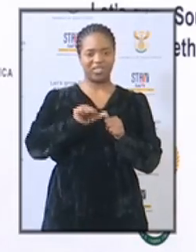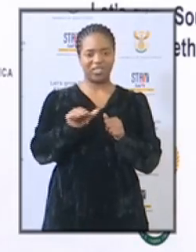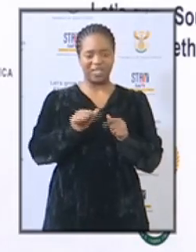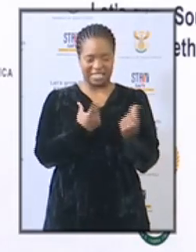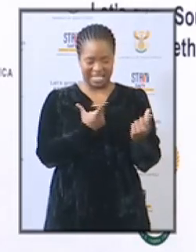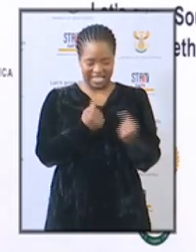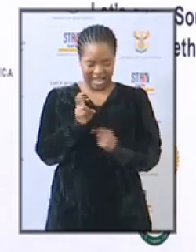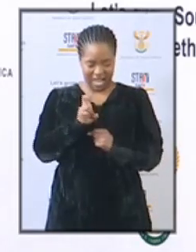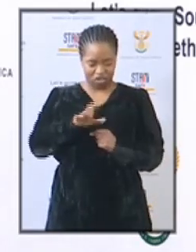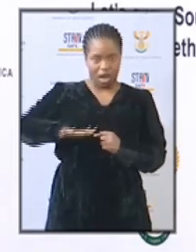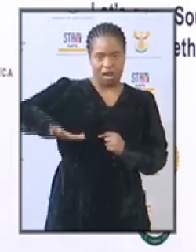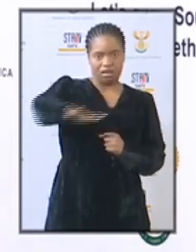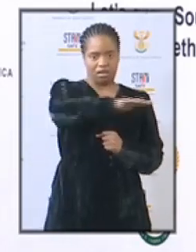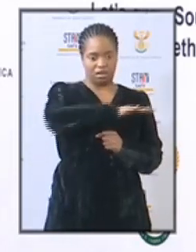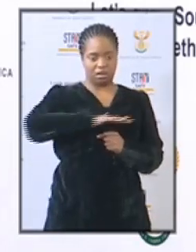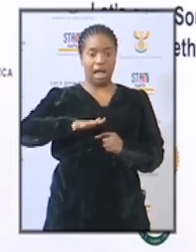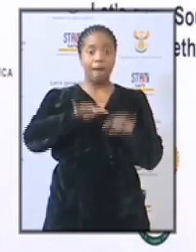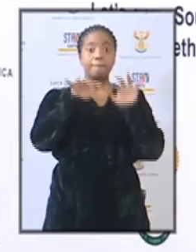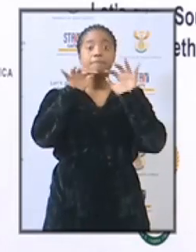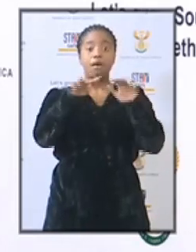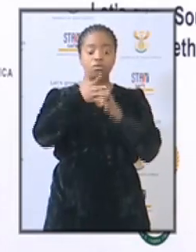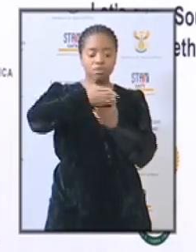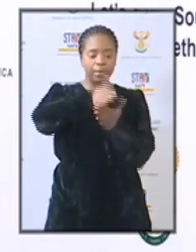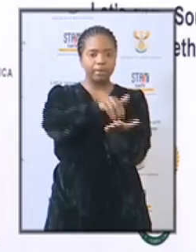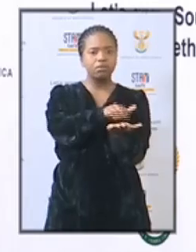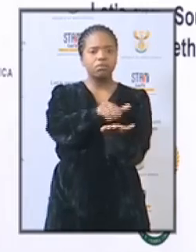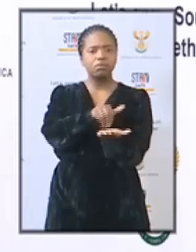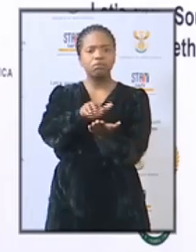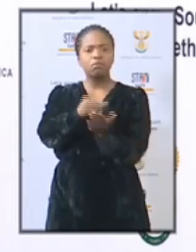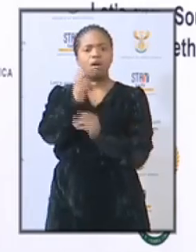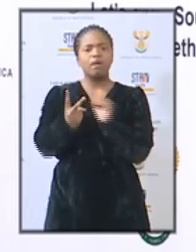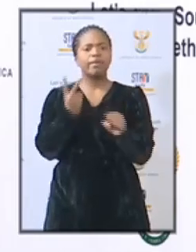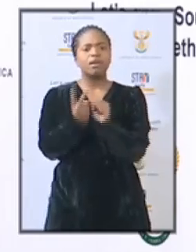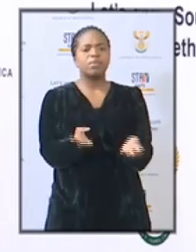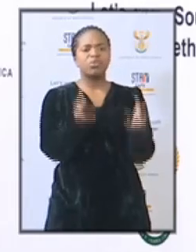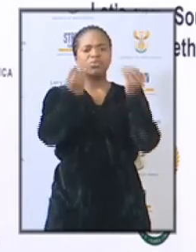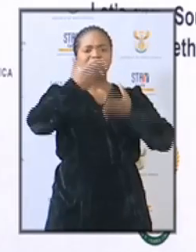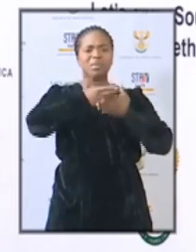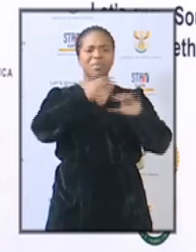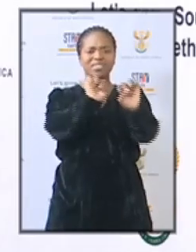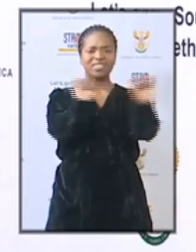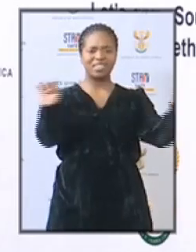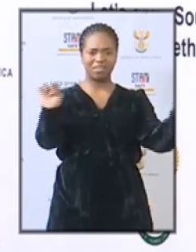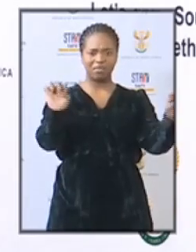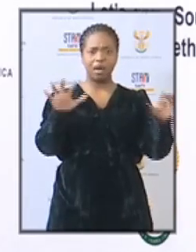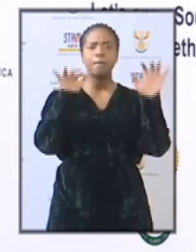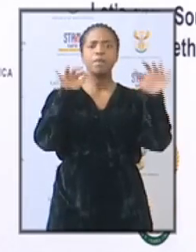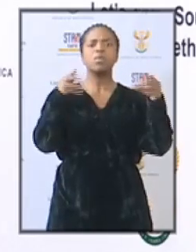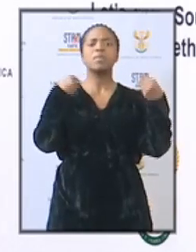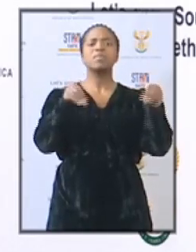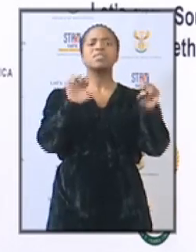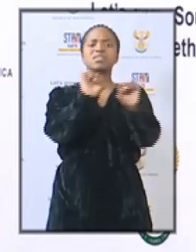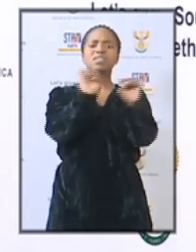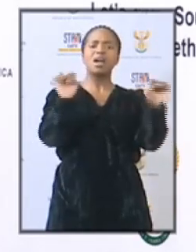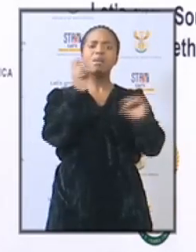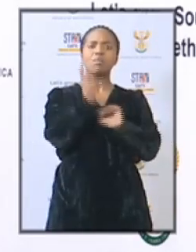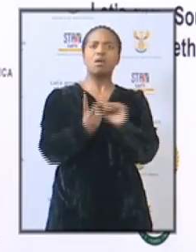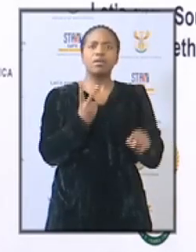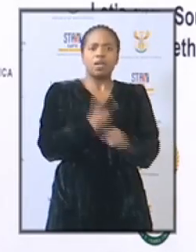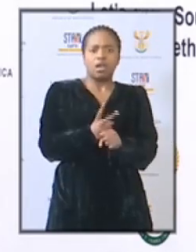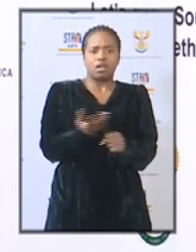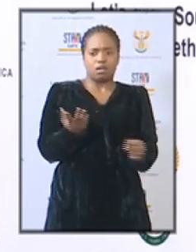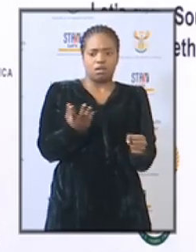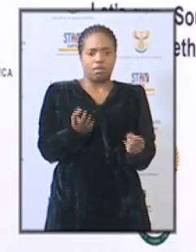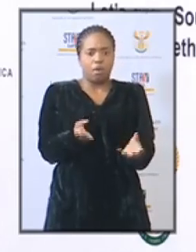that will make that those who have lost jobs regain their jobs back? Those who have lost their businesses are able